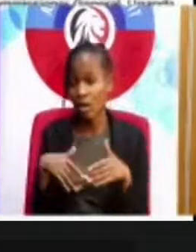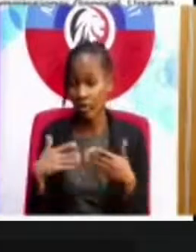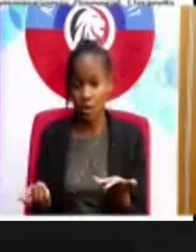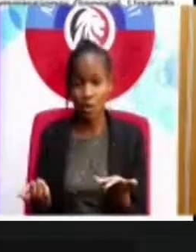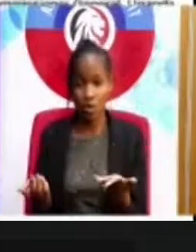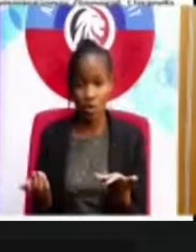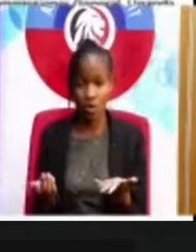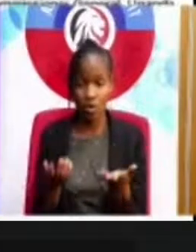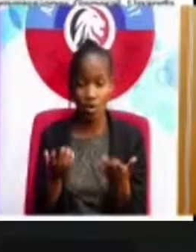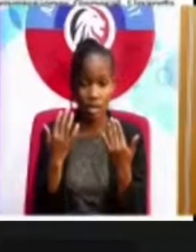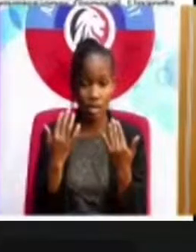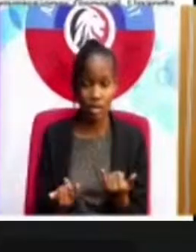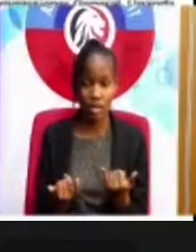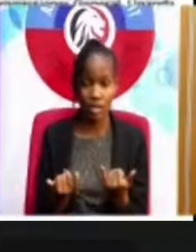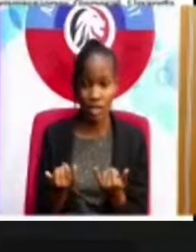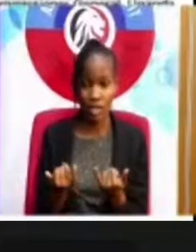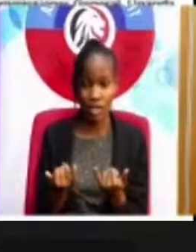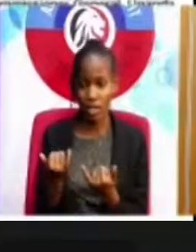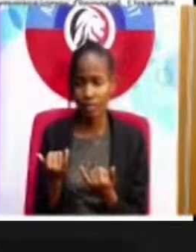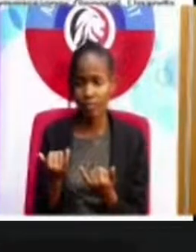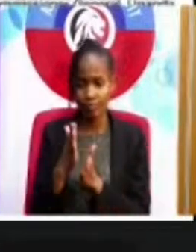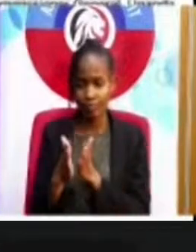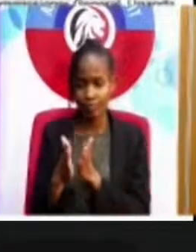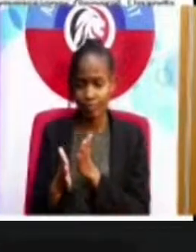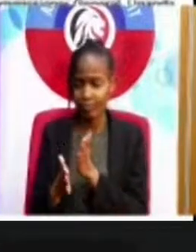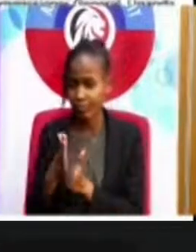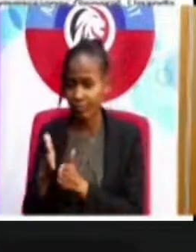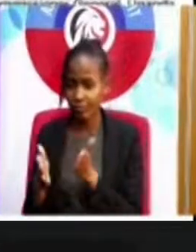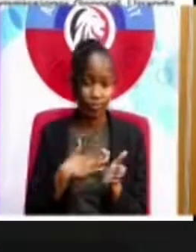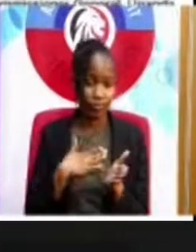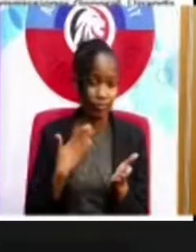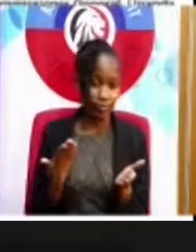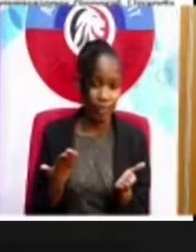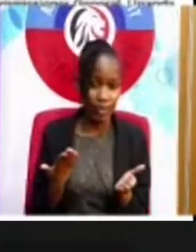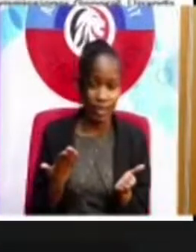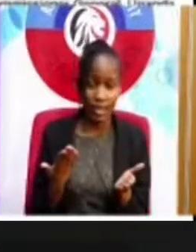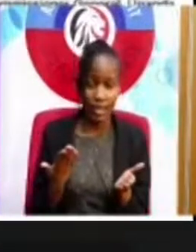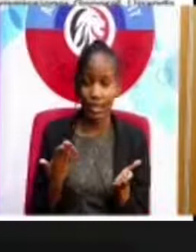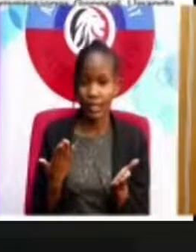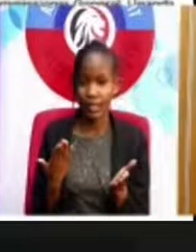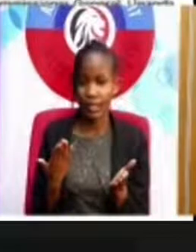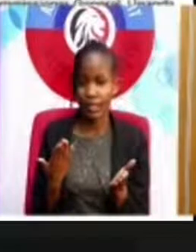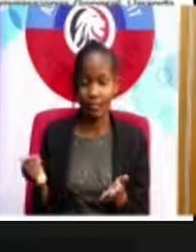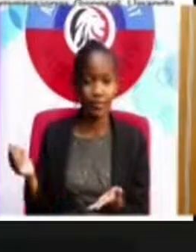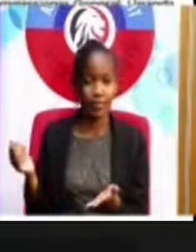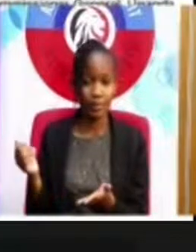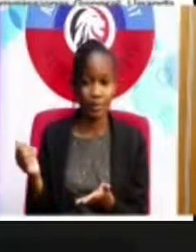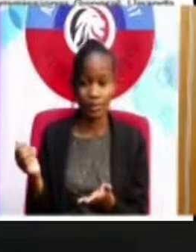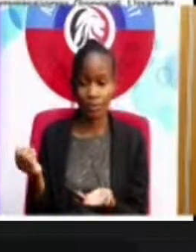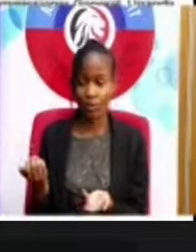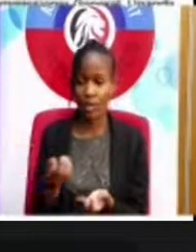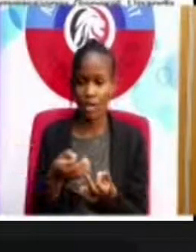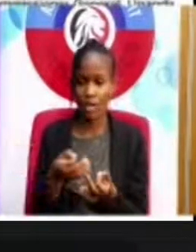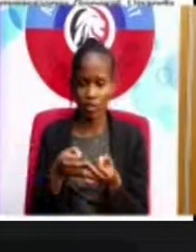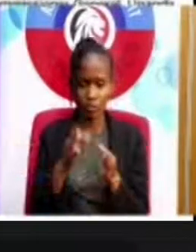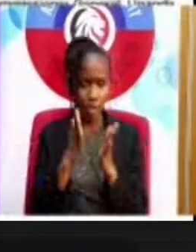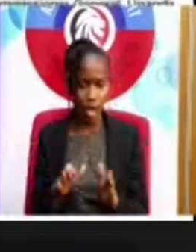we rearrange our current set of officers? How do we retool